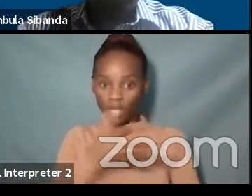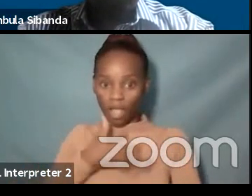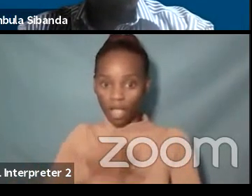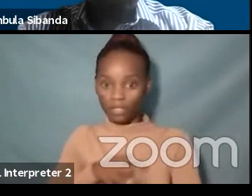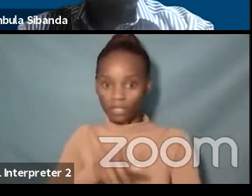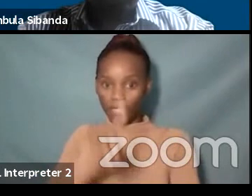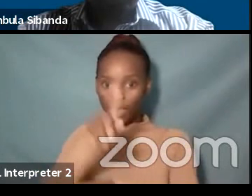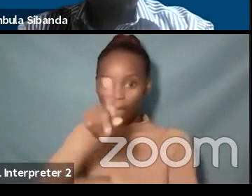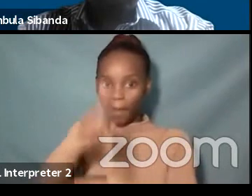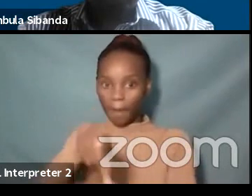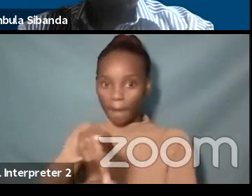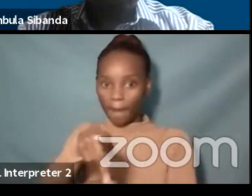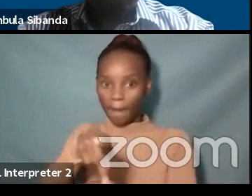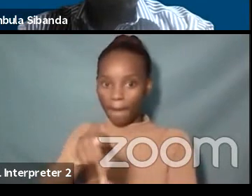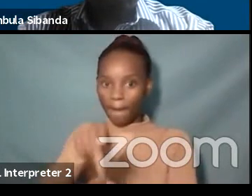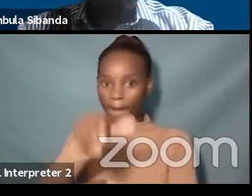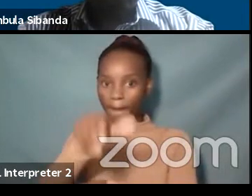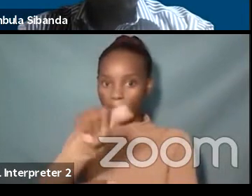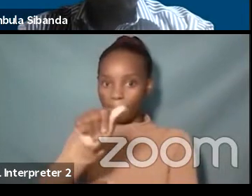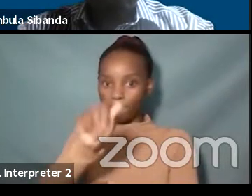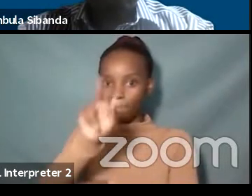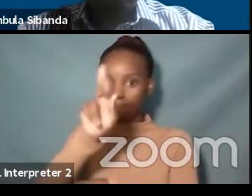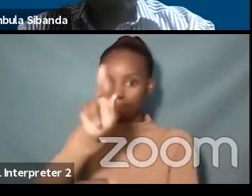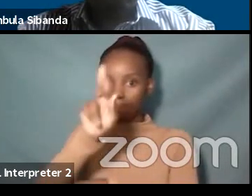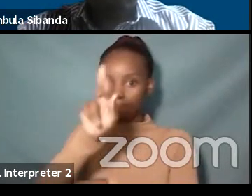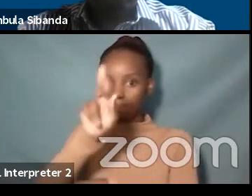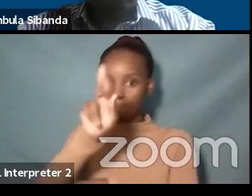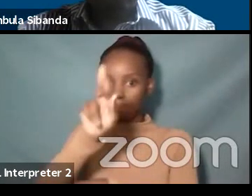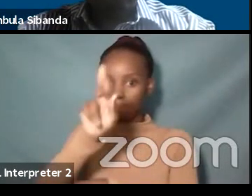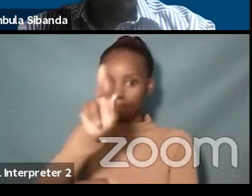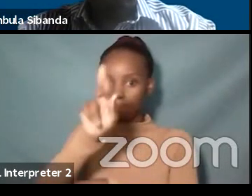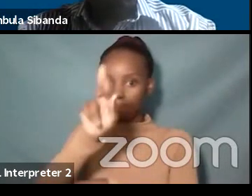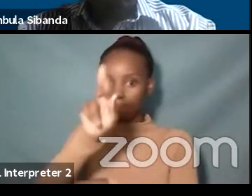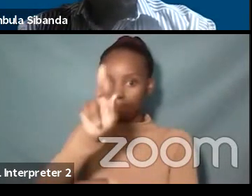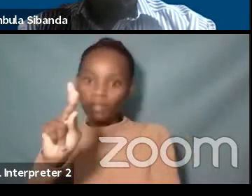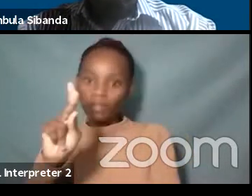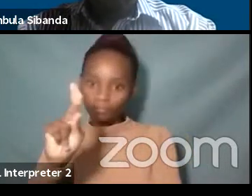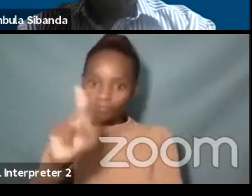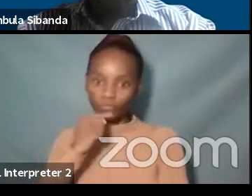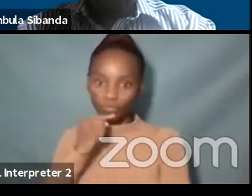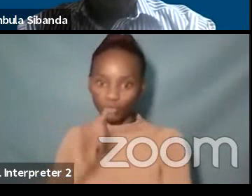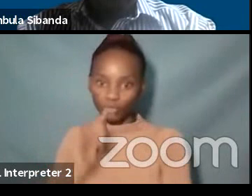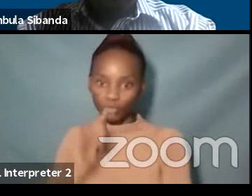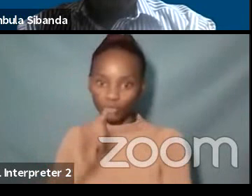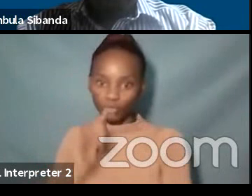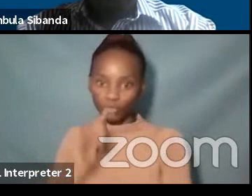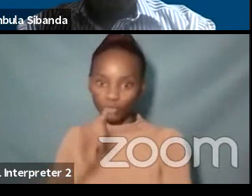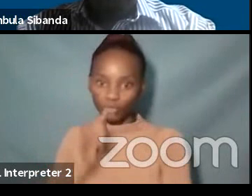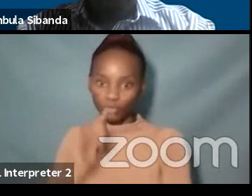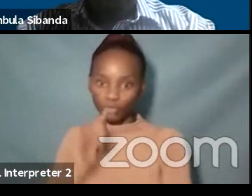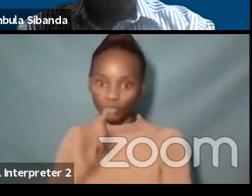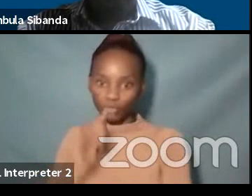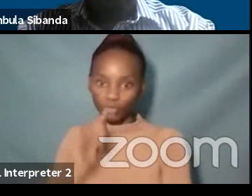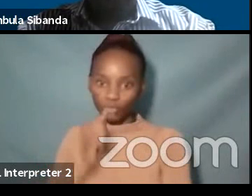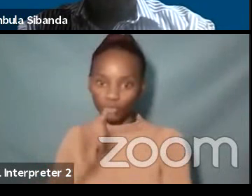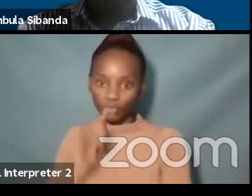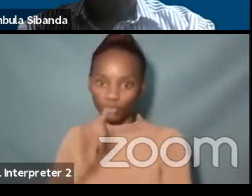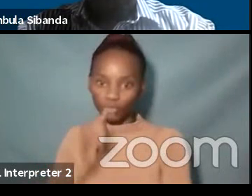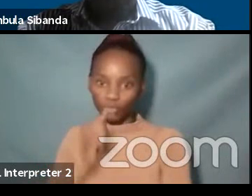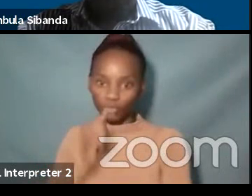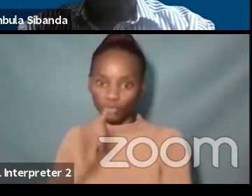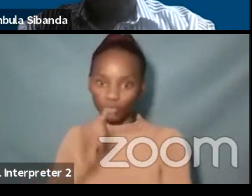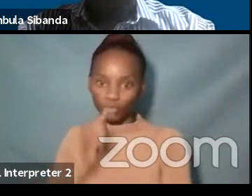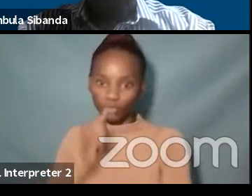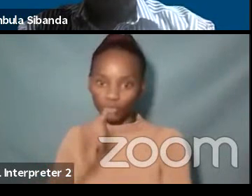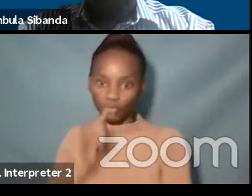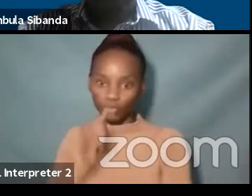to get ready to take the first question or the first remark that talks about what